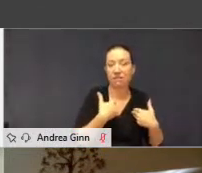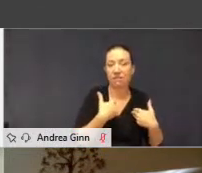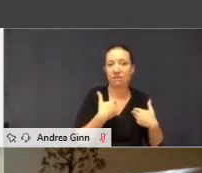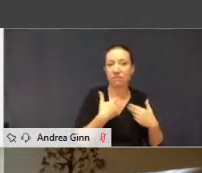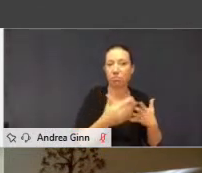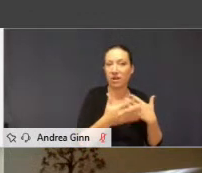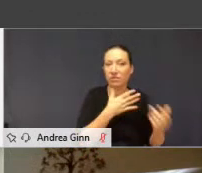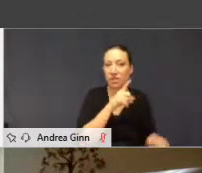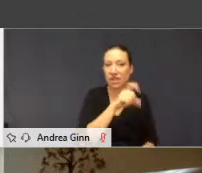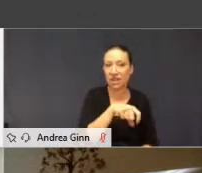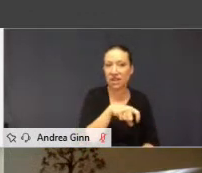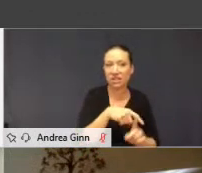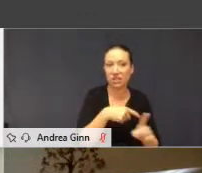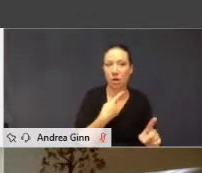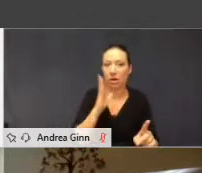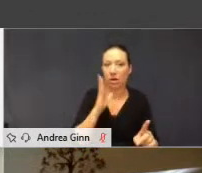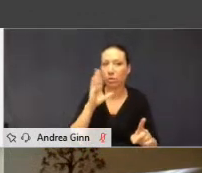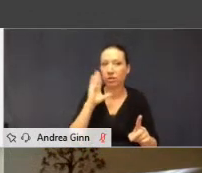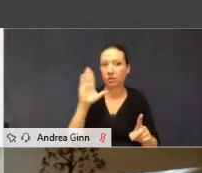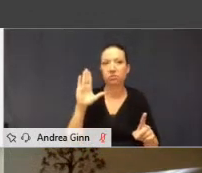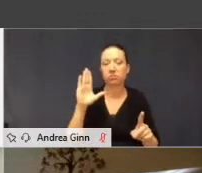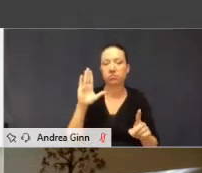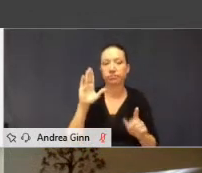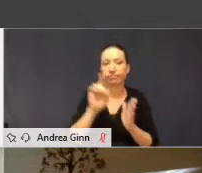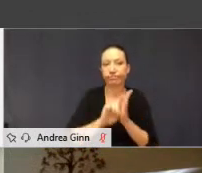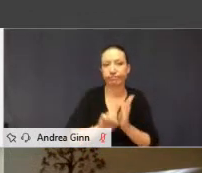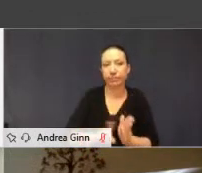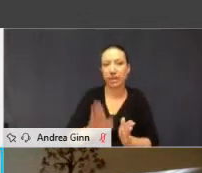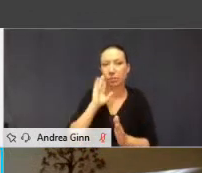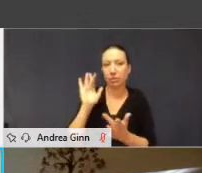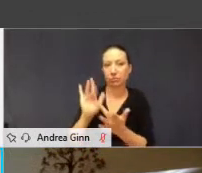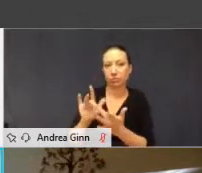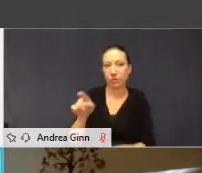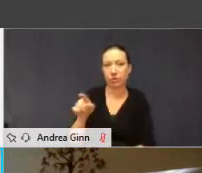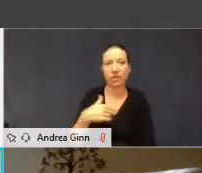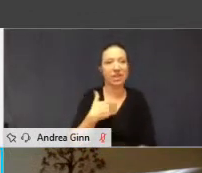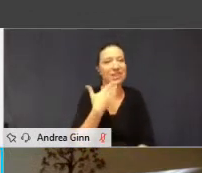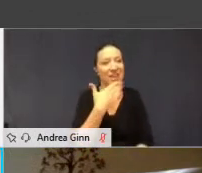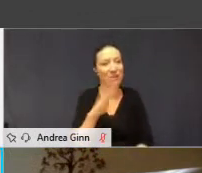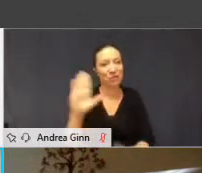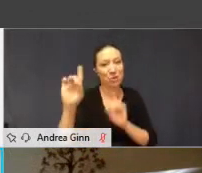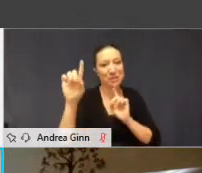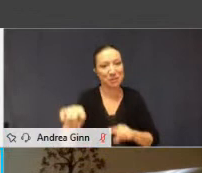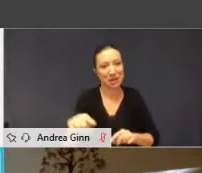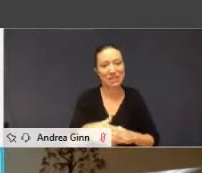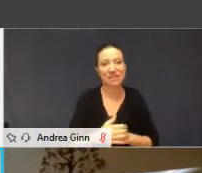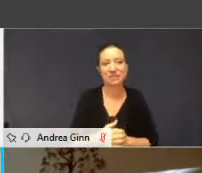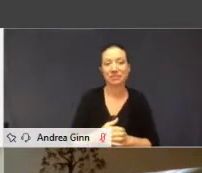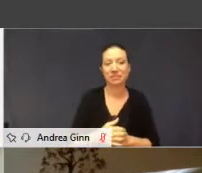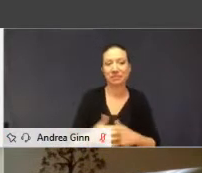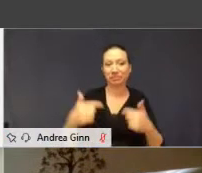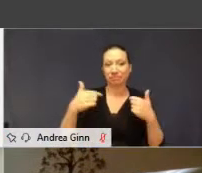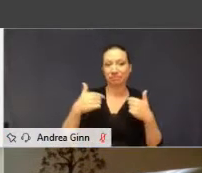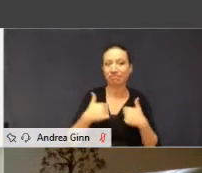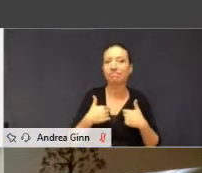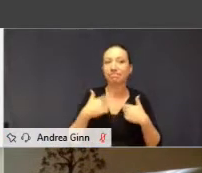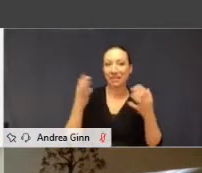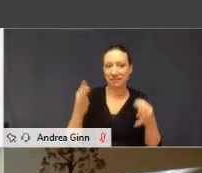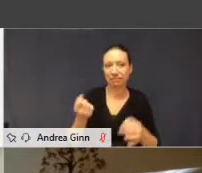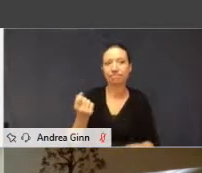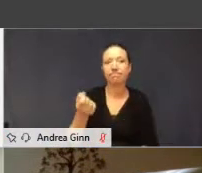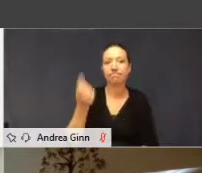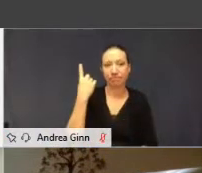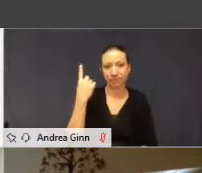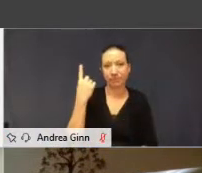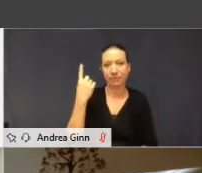it, and I'll get back to you. Dr. Scrace, thank you very much for that response. And I certainly understand